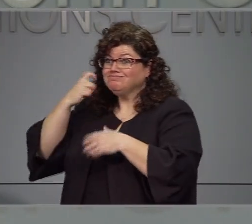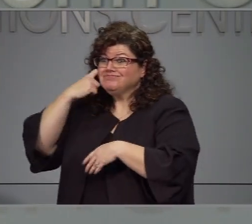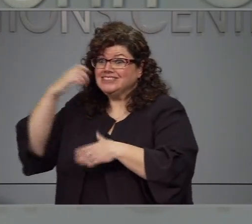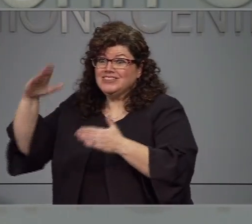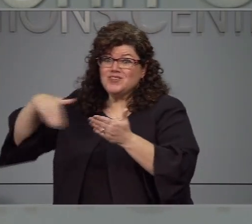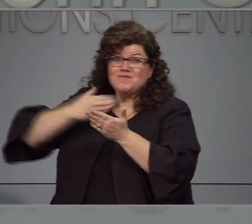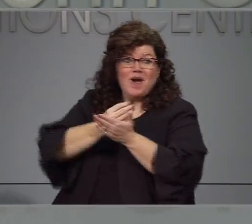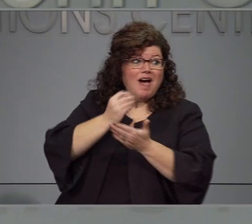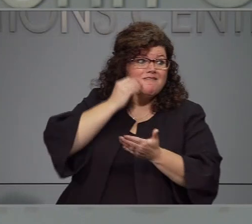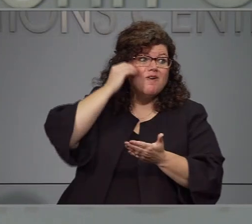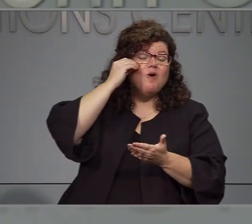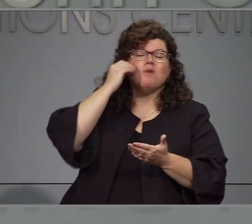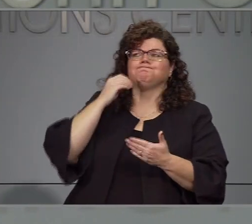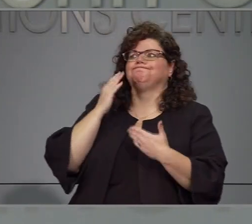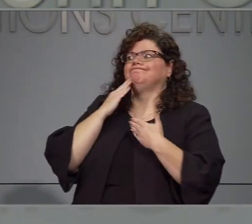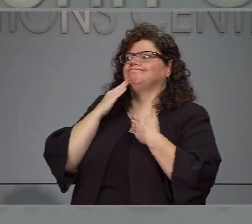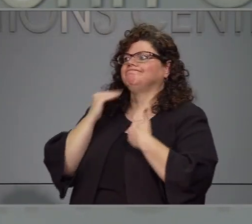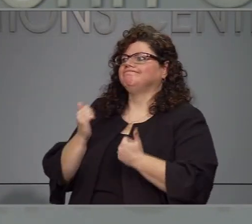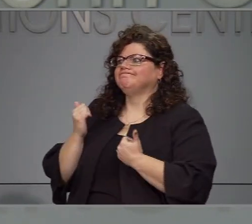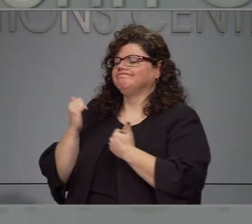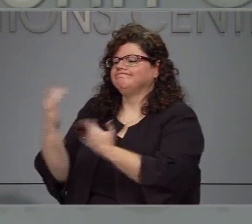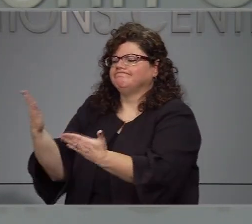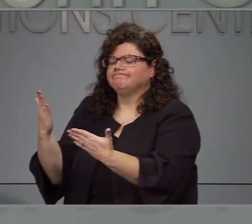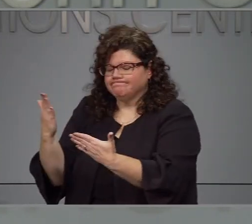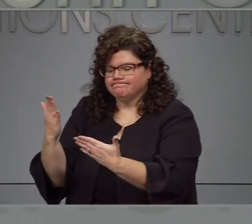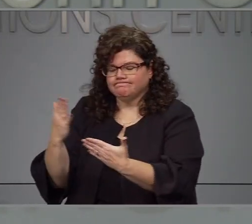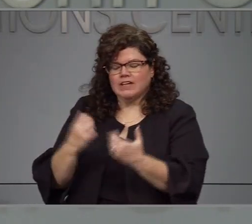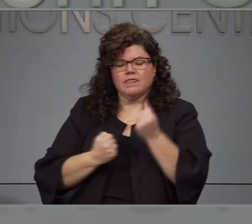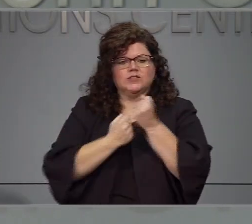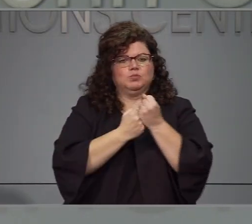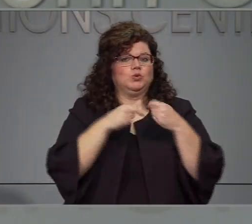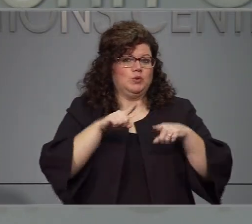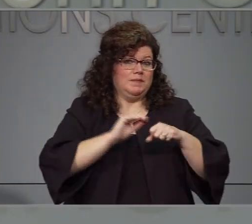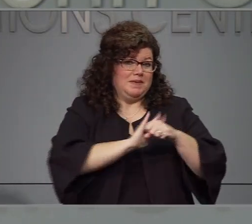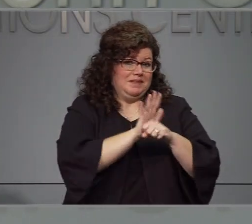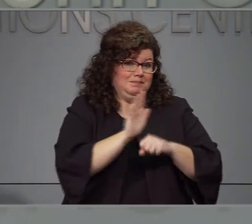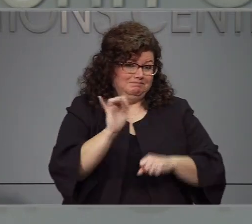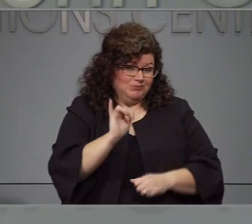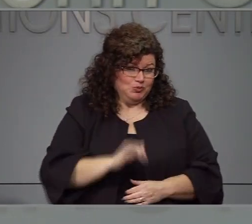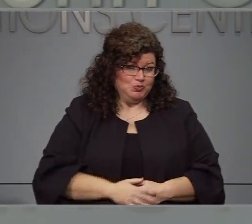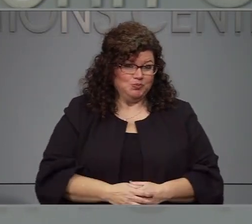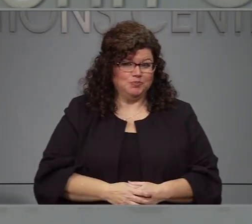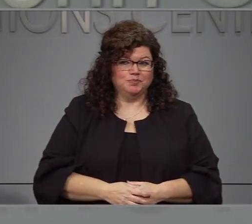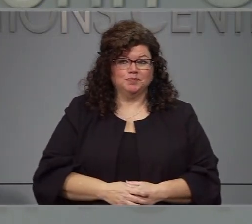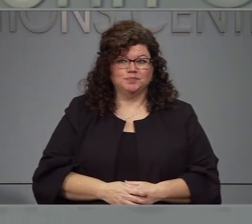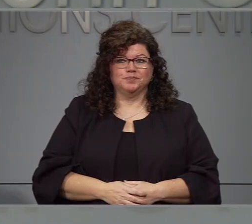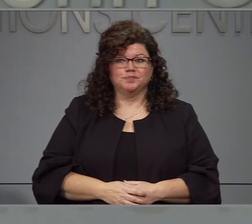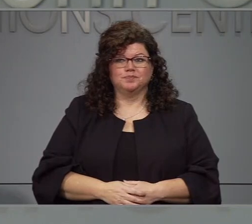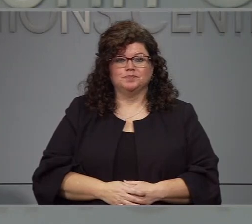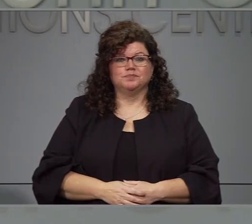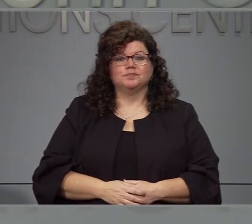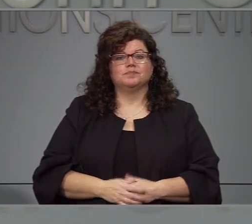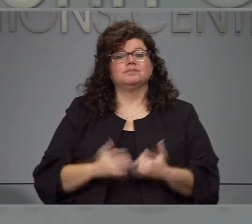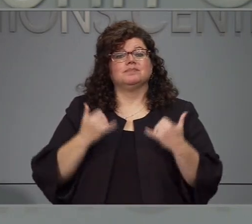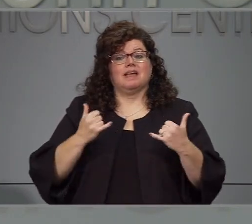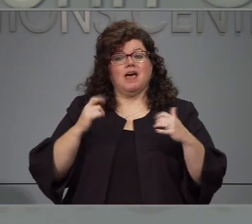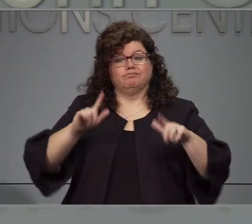the work that they have provided us during the pandemic. We'll now take questions from the media. If you can identify yourself and